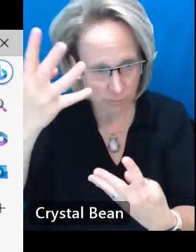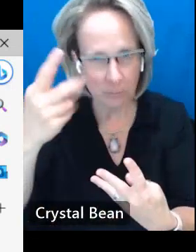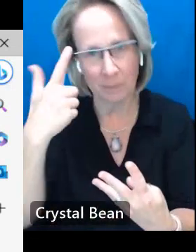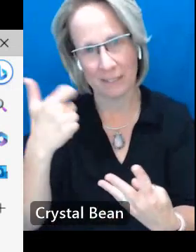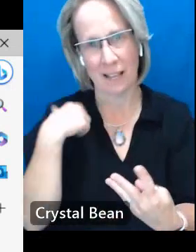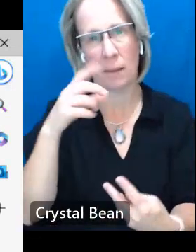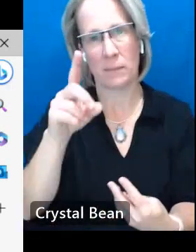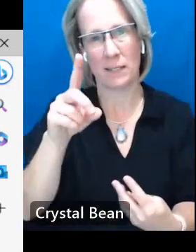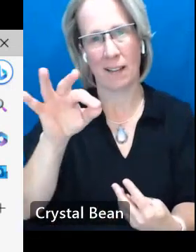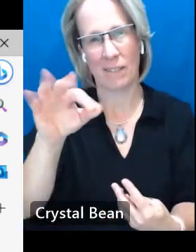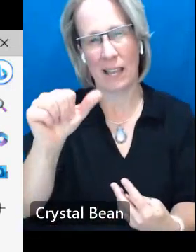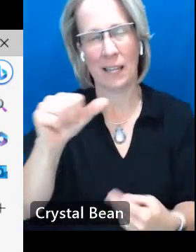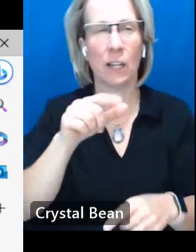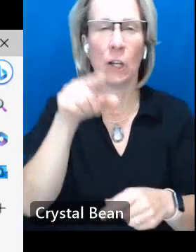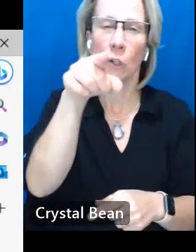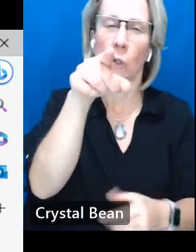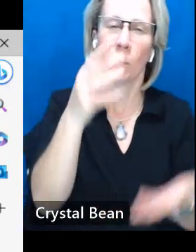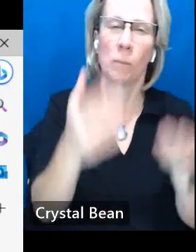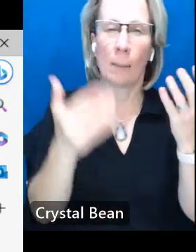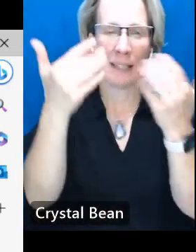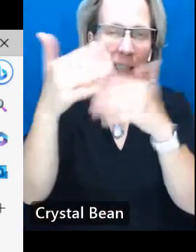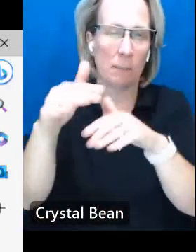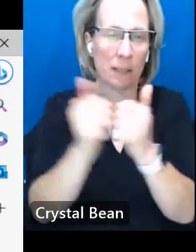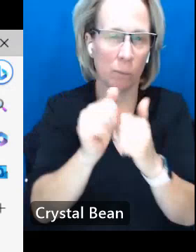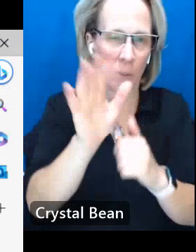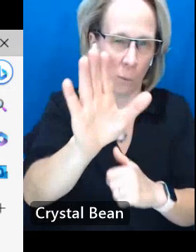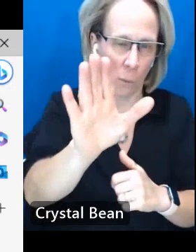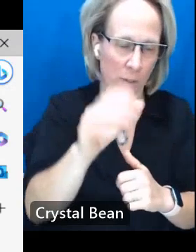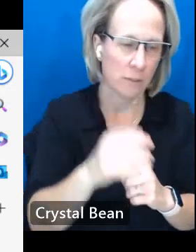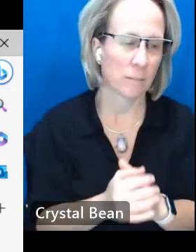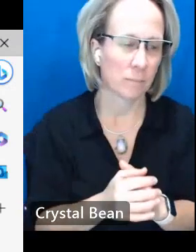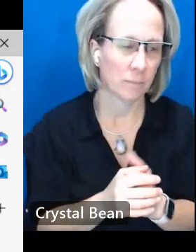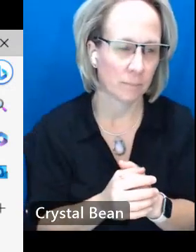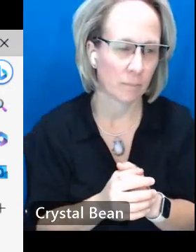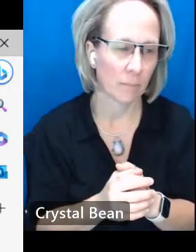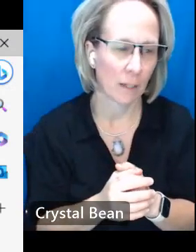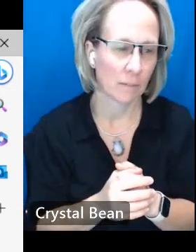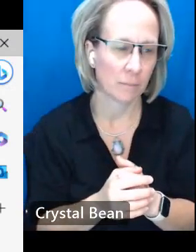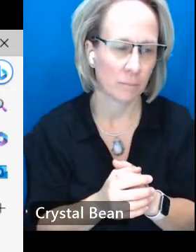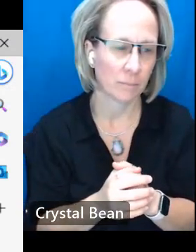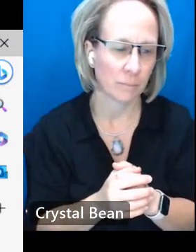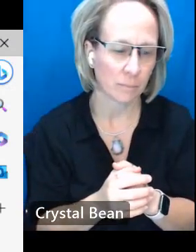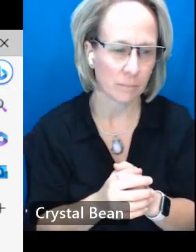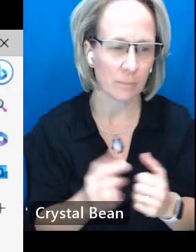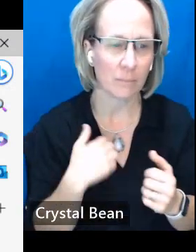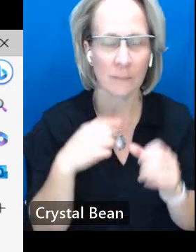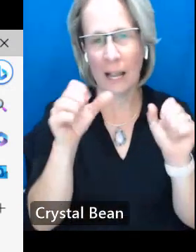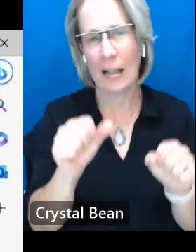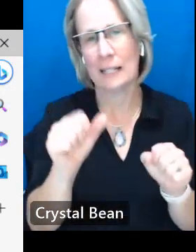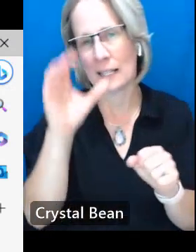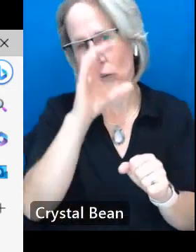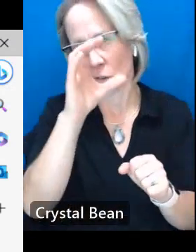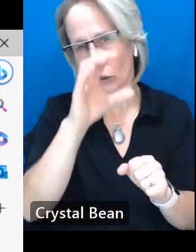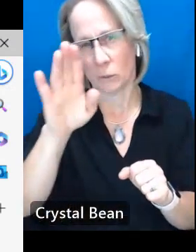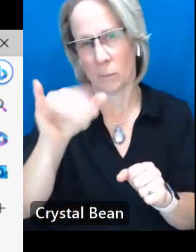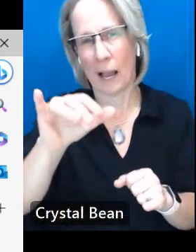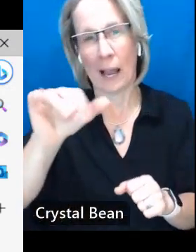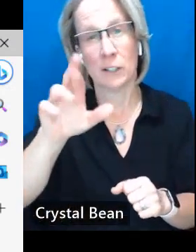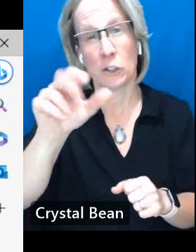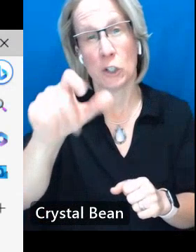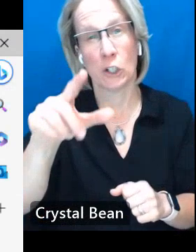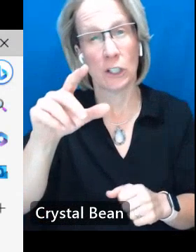You're probably just limited to yours, right? Board authority. And I can search by journal ID if I know the journal ID.